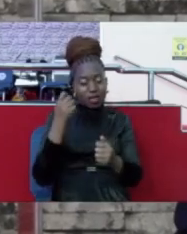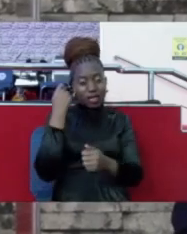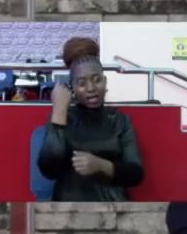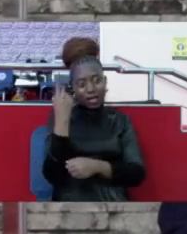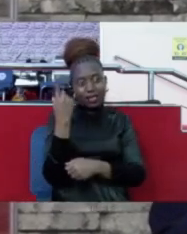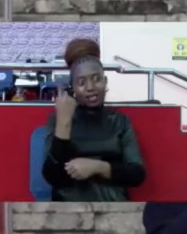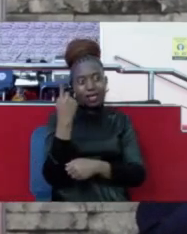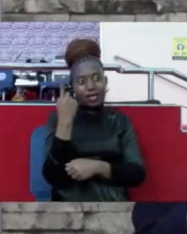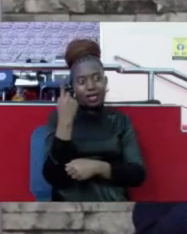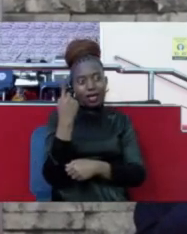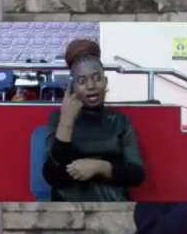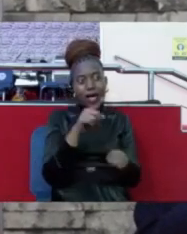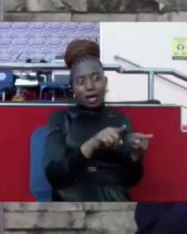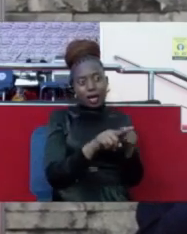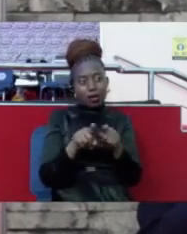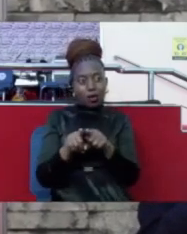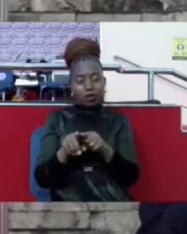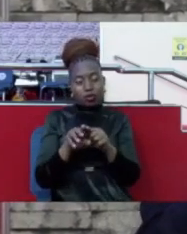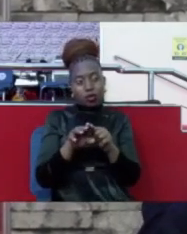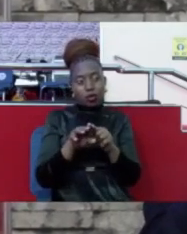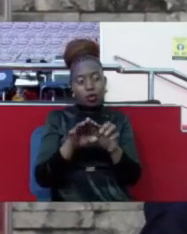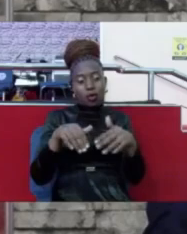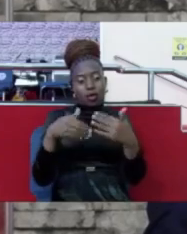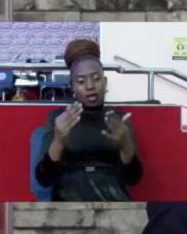and provide them a spiritual principle